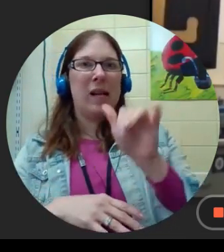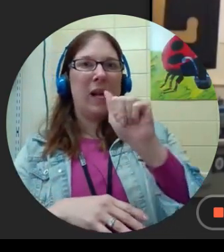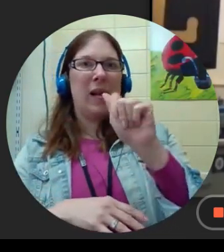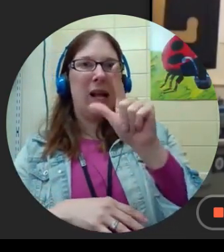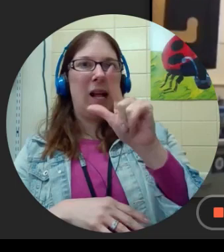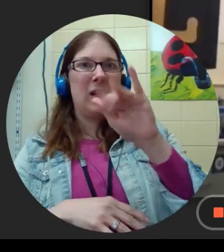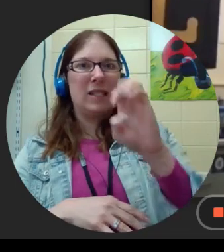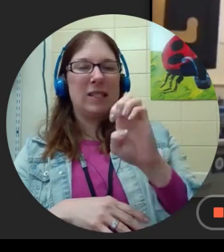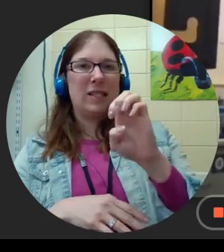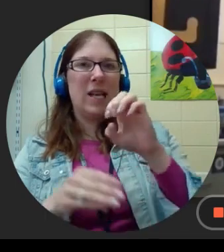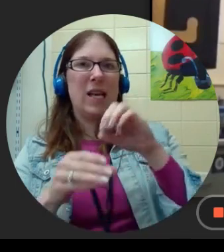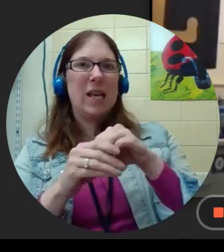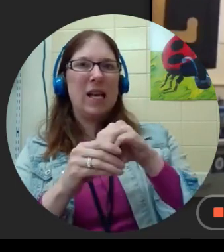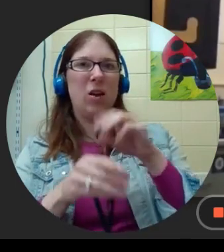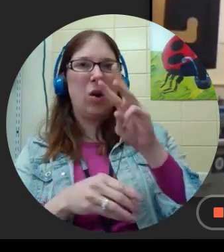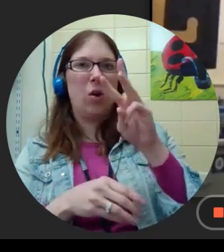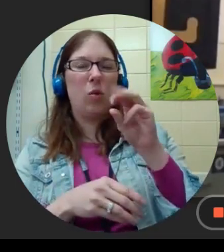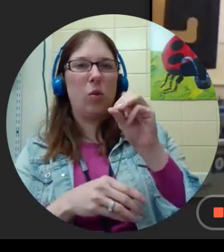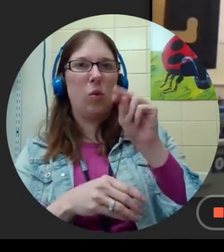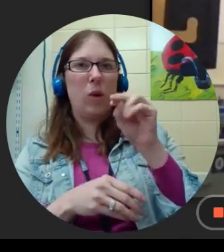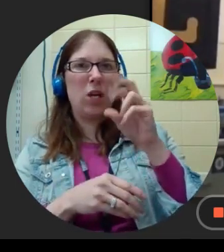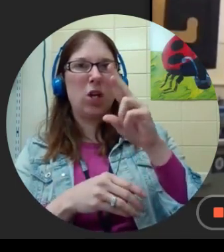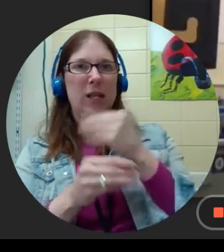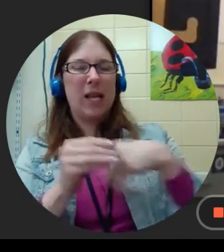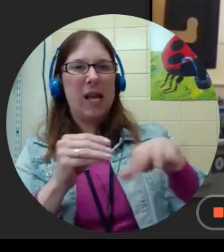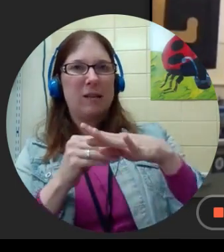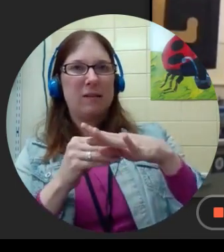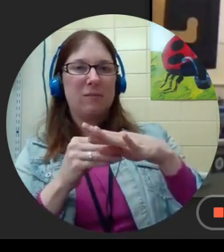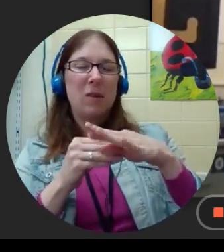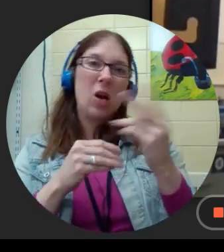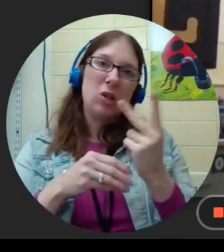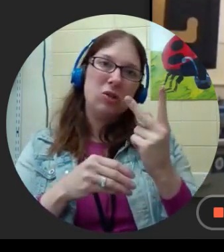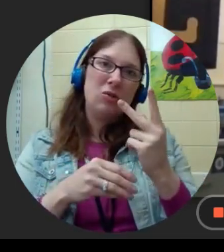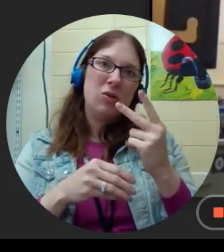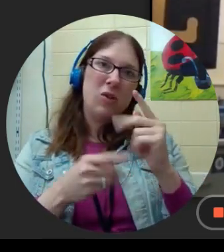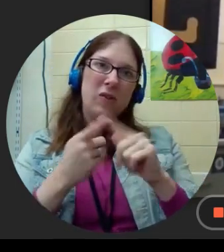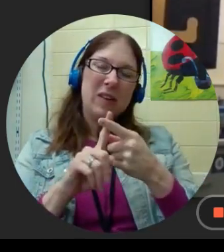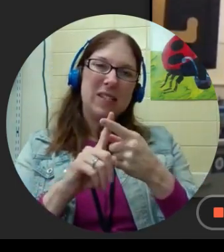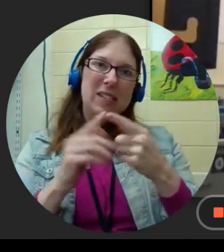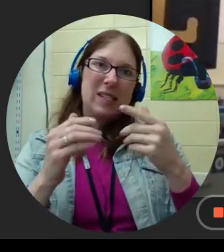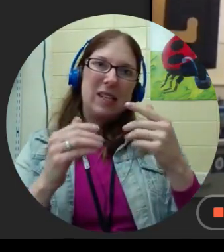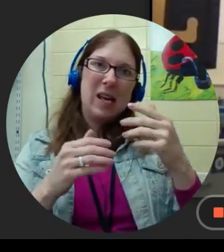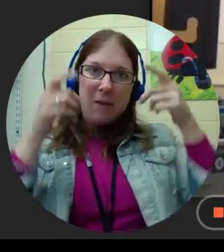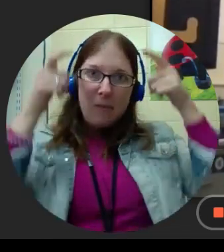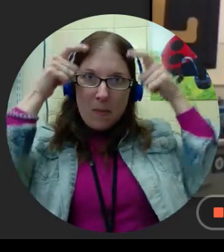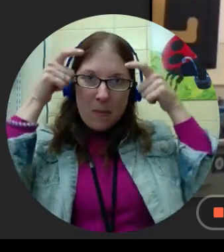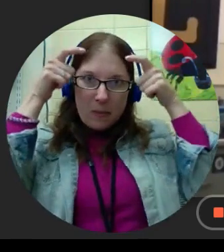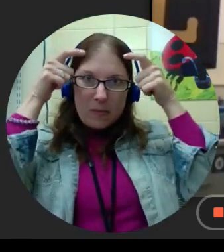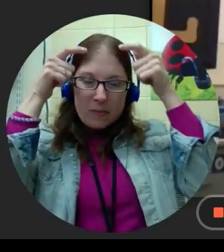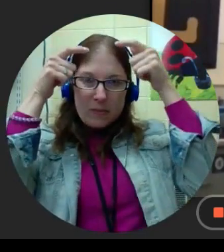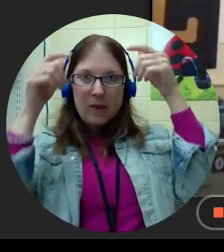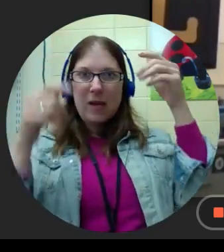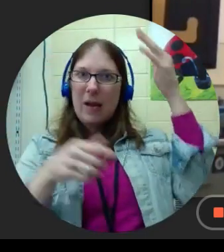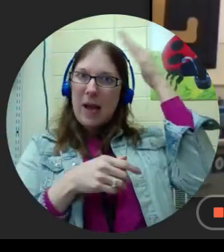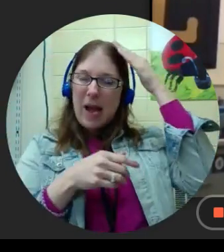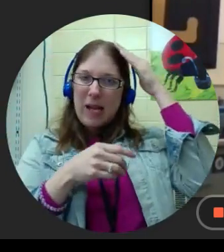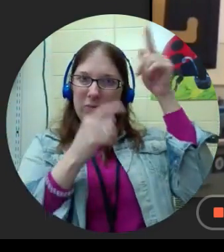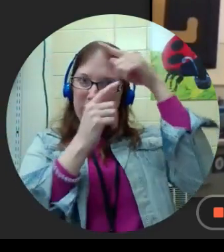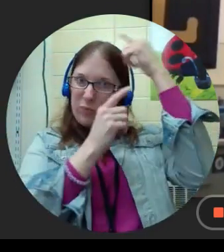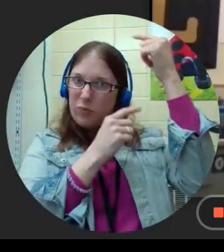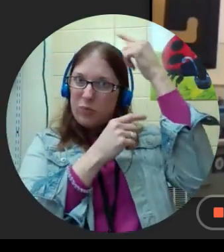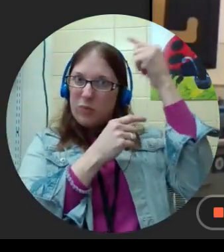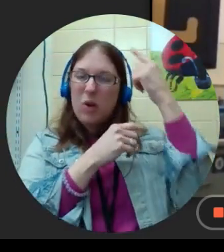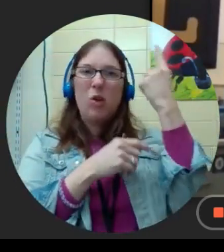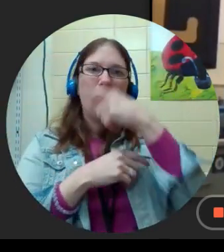and Molly and Maggie had worn big bow ties and spinning caps as Tweedledee and Tweedledum. I bet the kids would find that